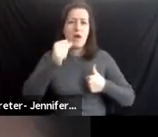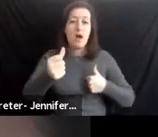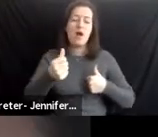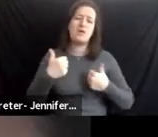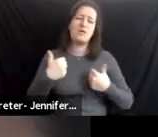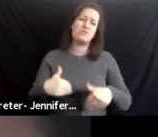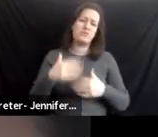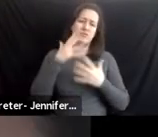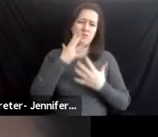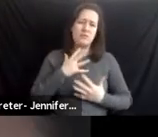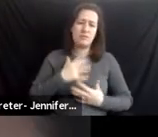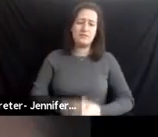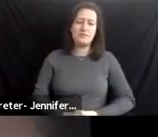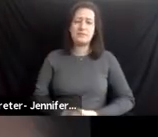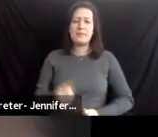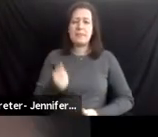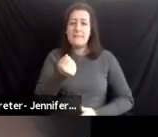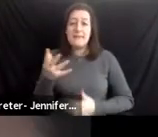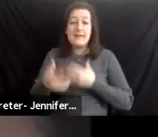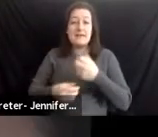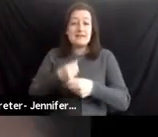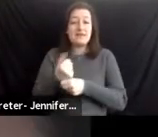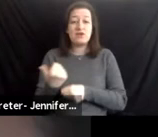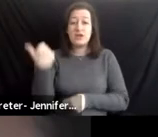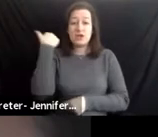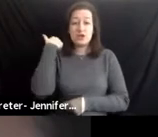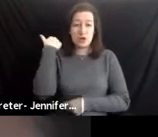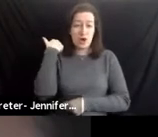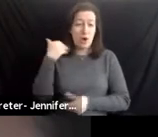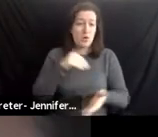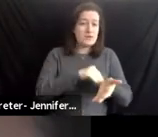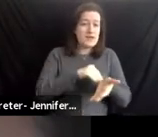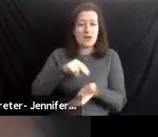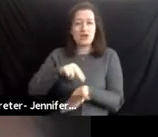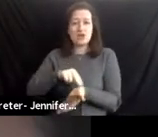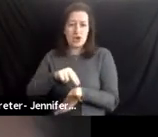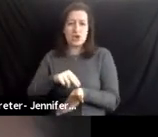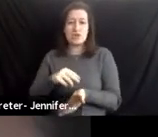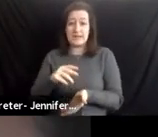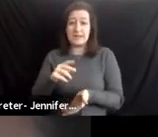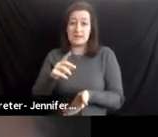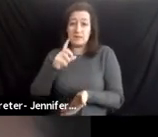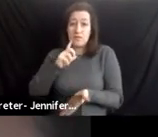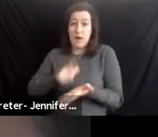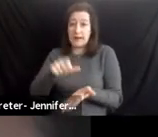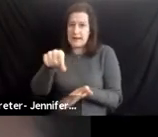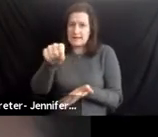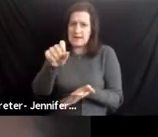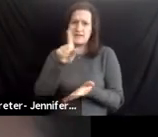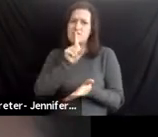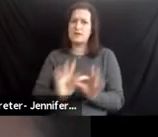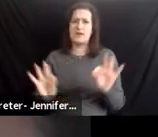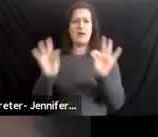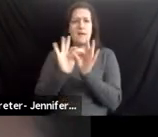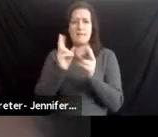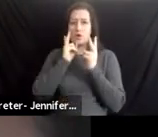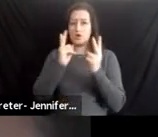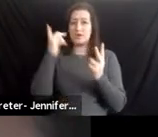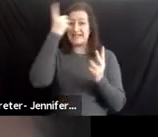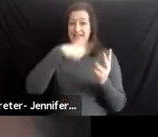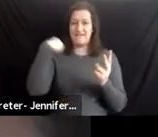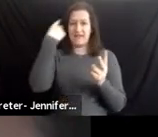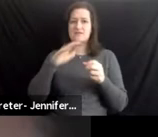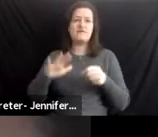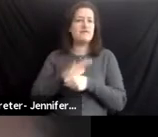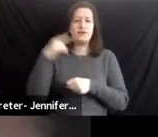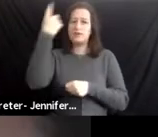Several years ago, doctors and nurses recognized the importance of being able to see the face as fully as possible, even